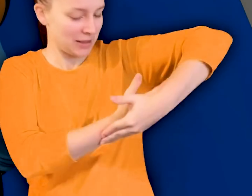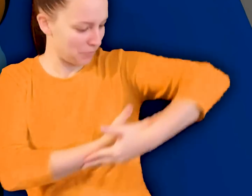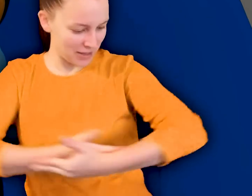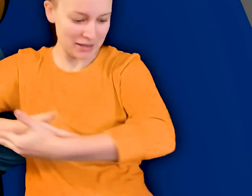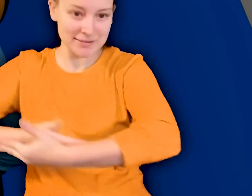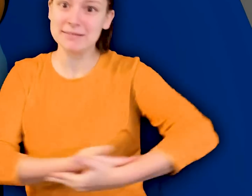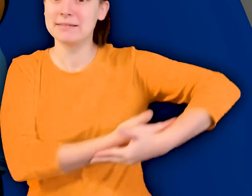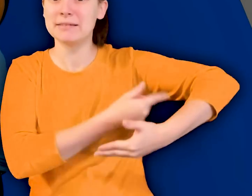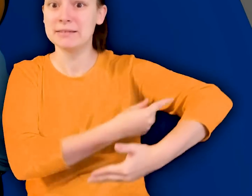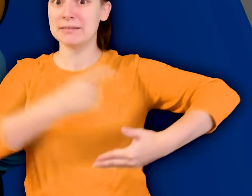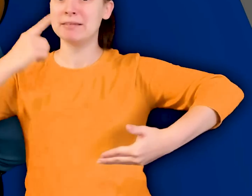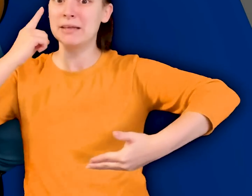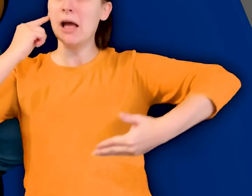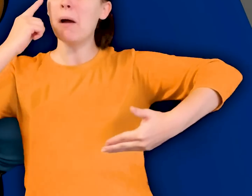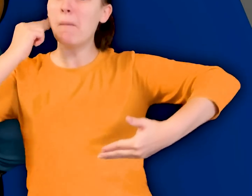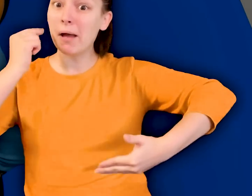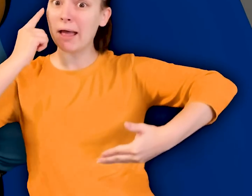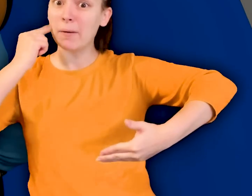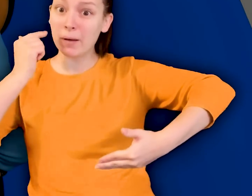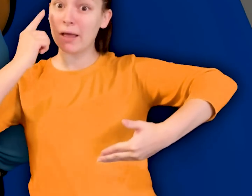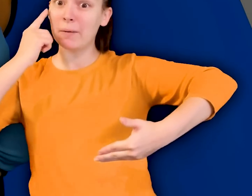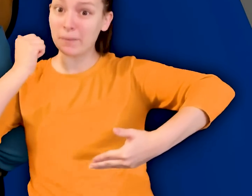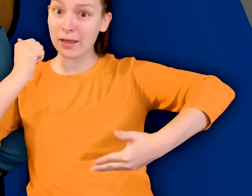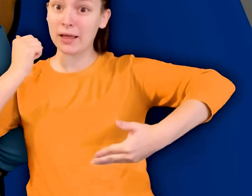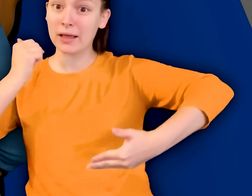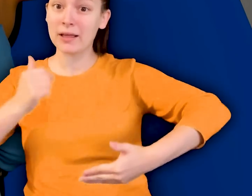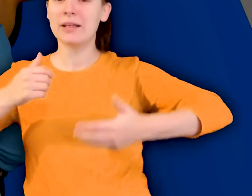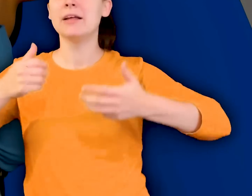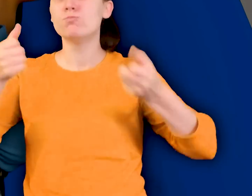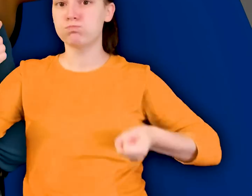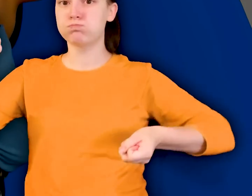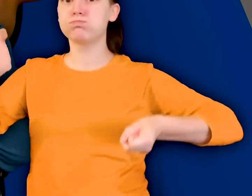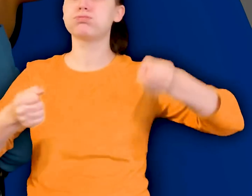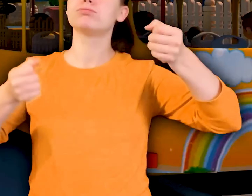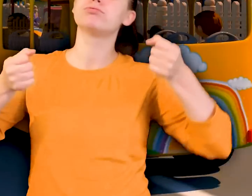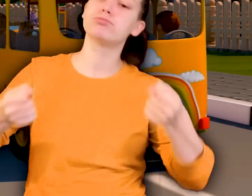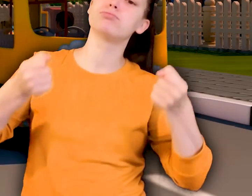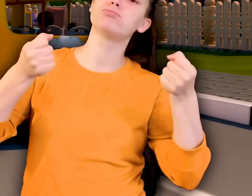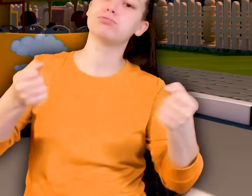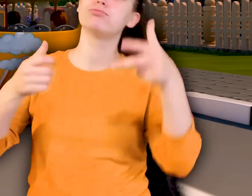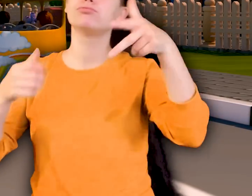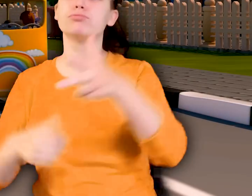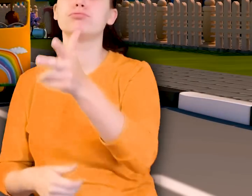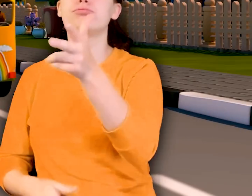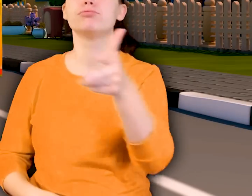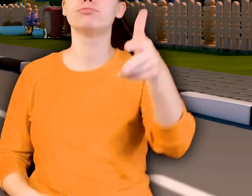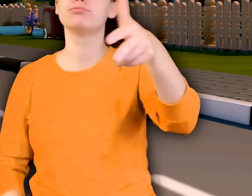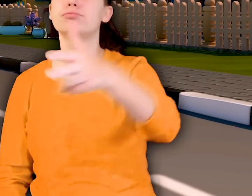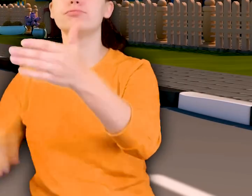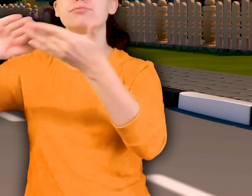wow the babies on the bus go wow wow wow all through